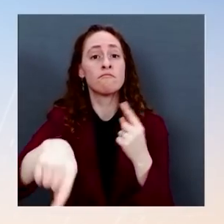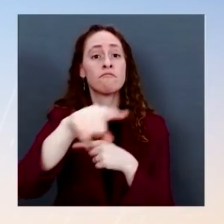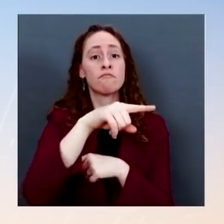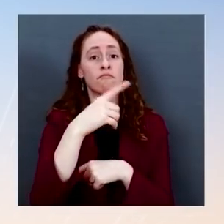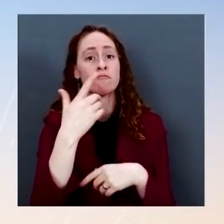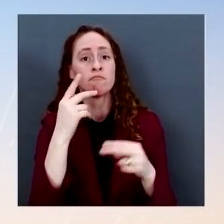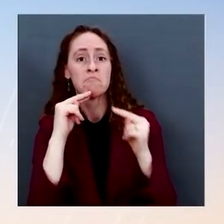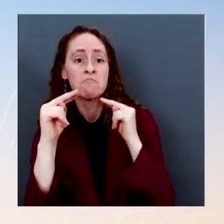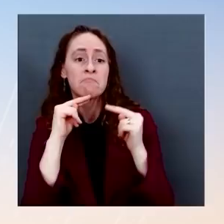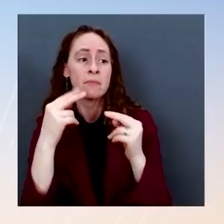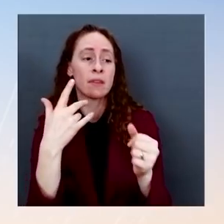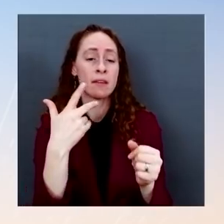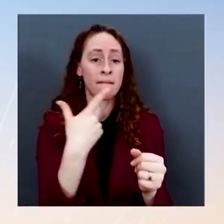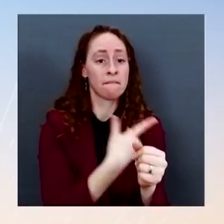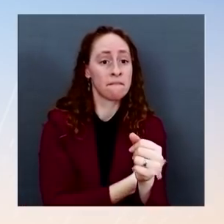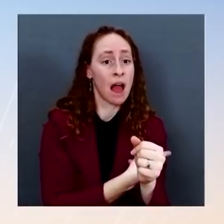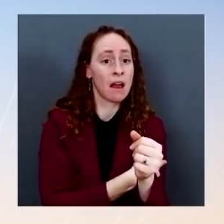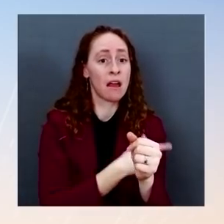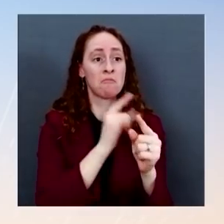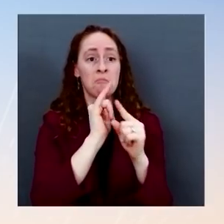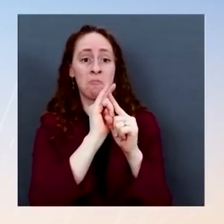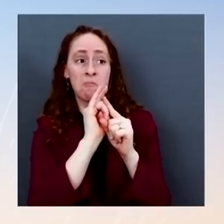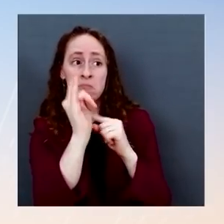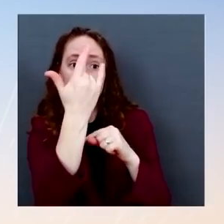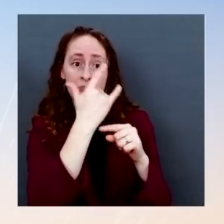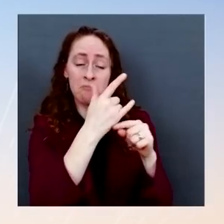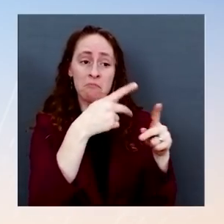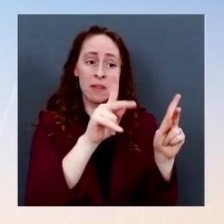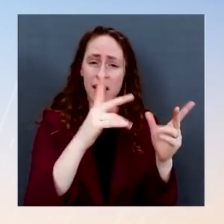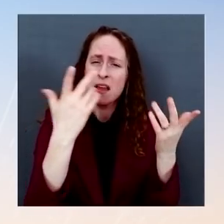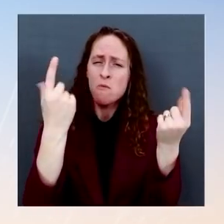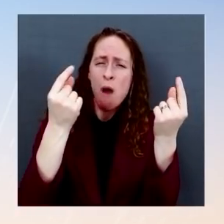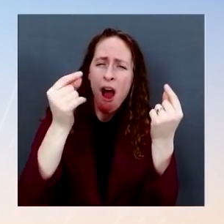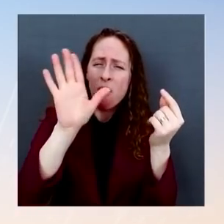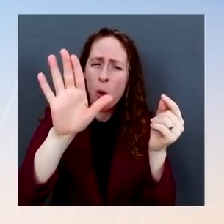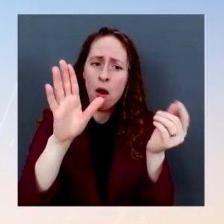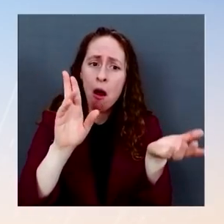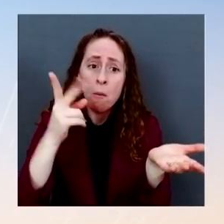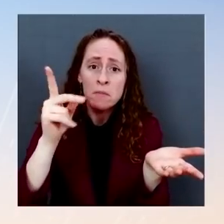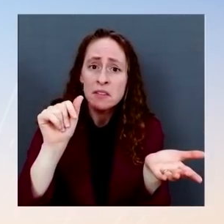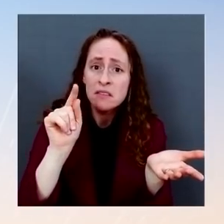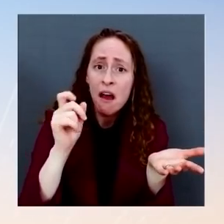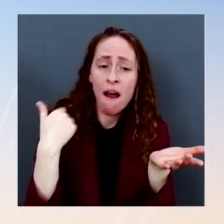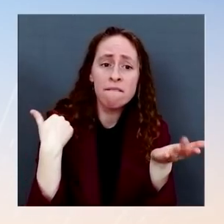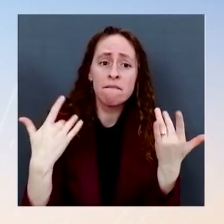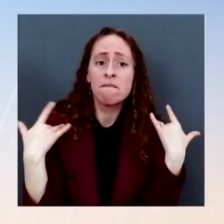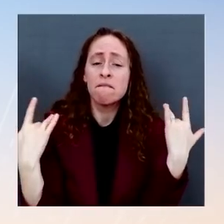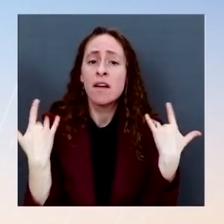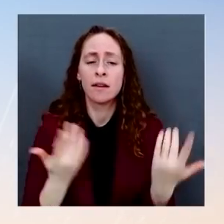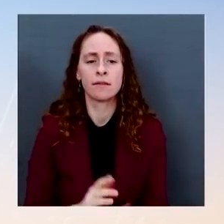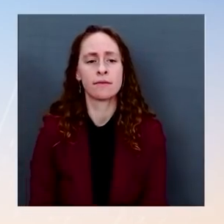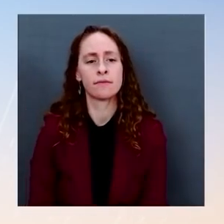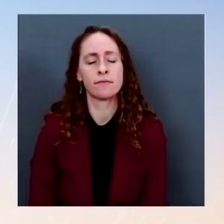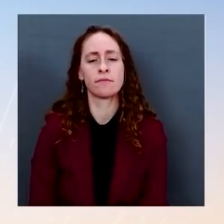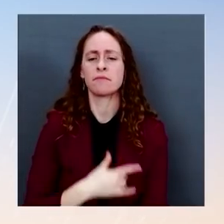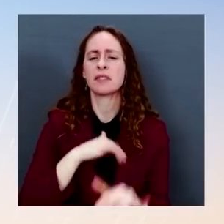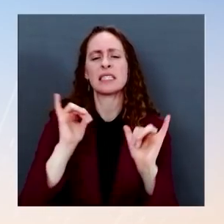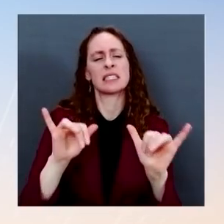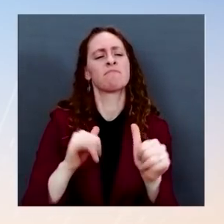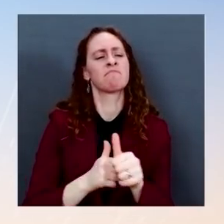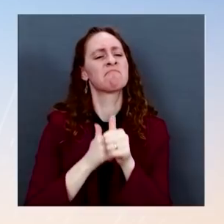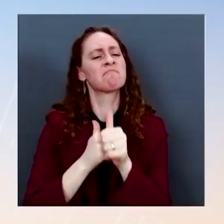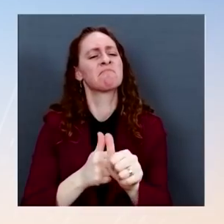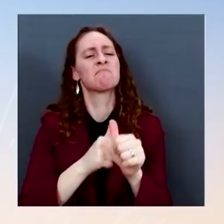works. I would expect tomorrow you'll hear more from the president on what we're going to do more about making vaccines and